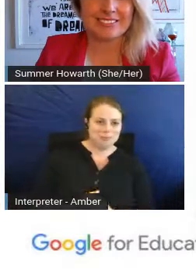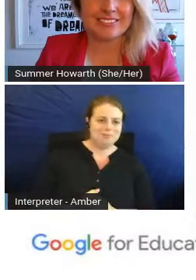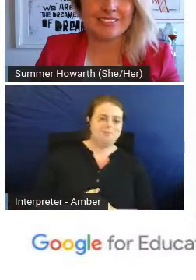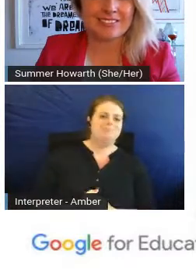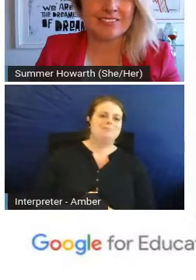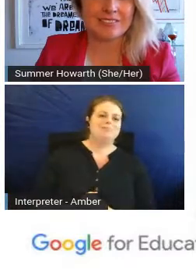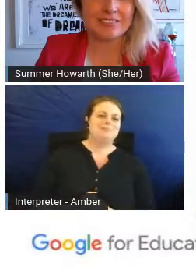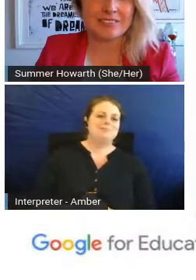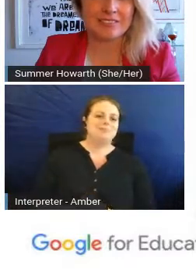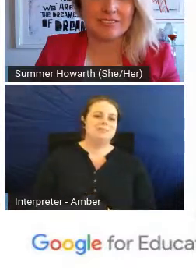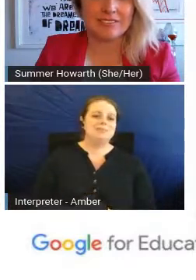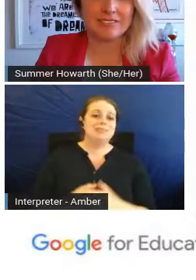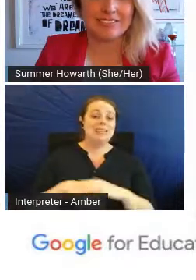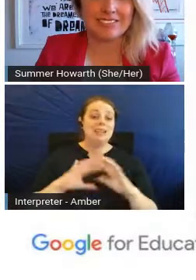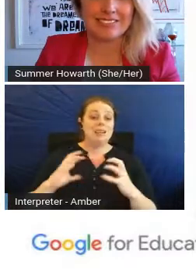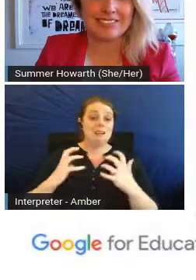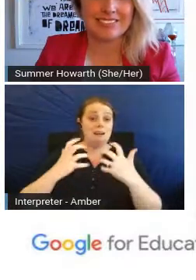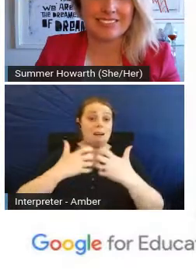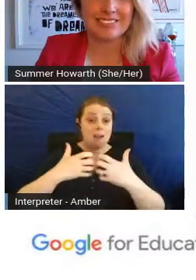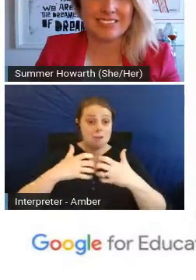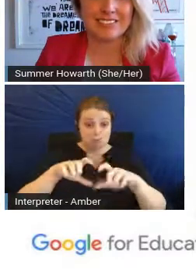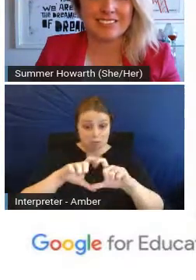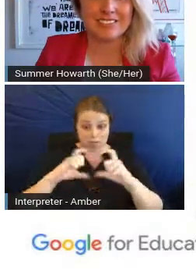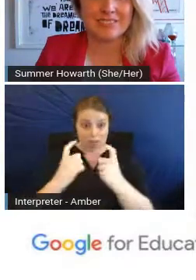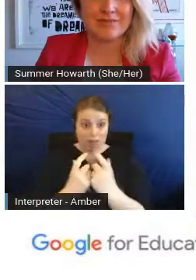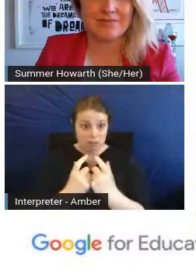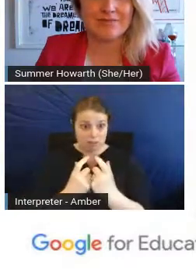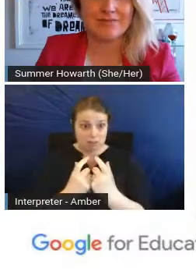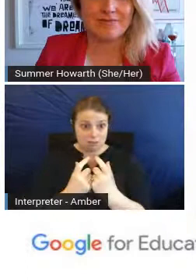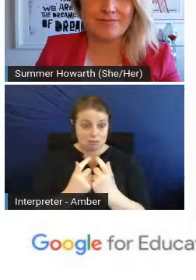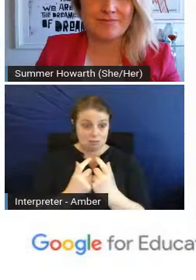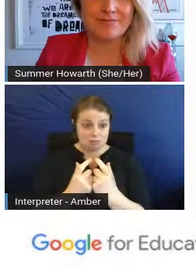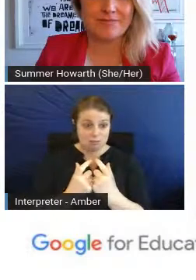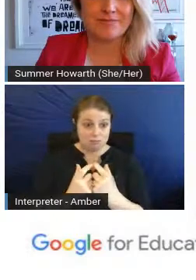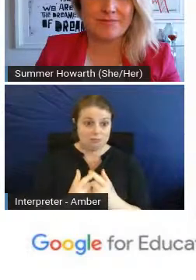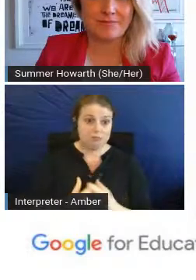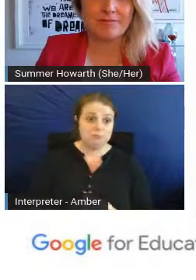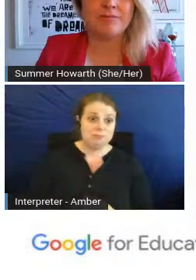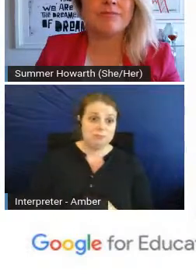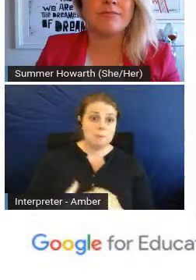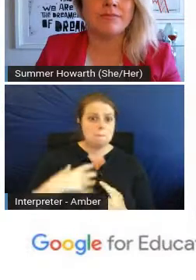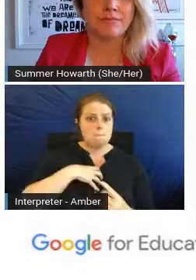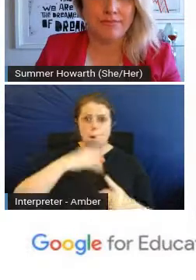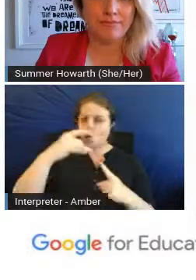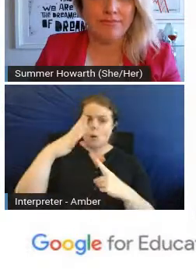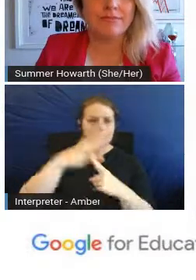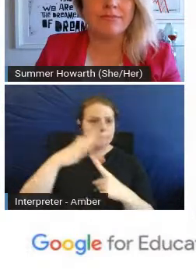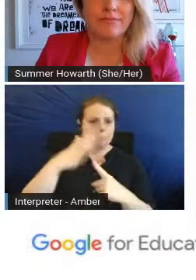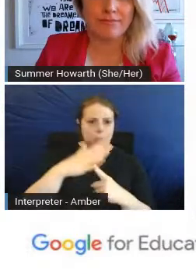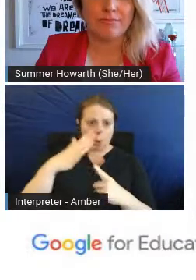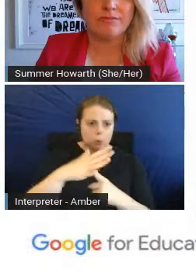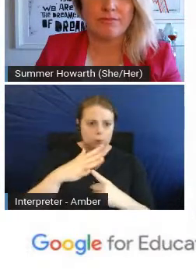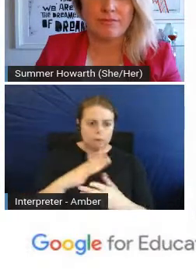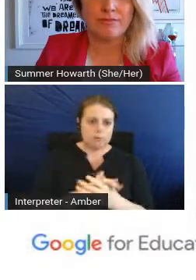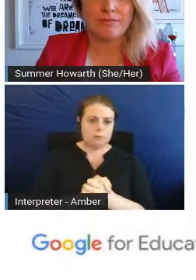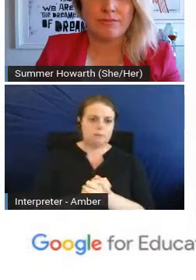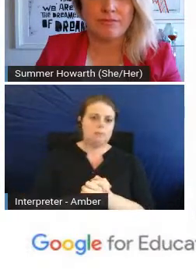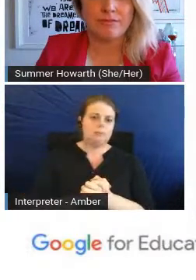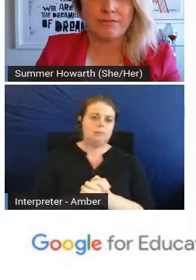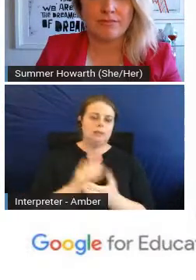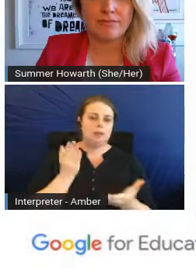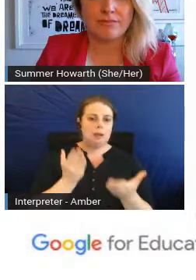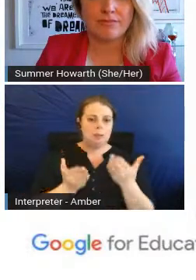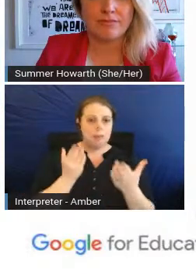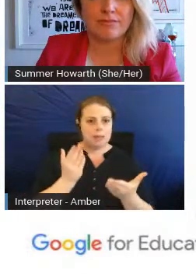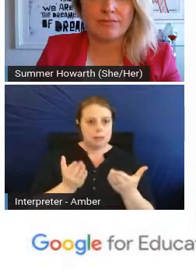And in a hybrid classroom, it is more important in some ways than, in fact, in